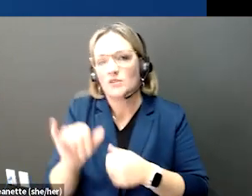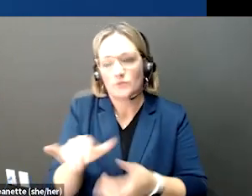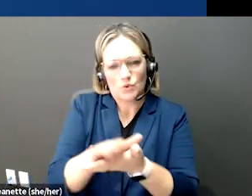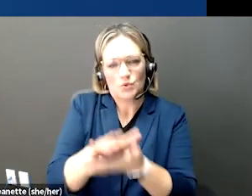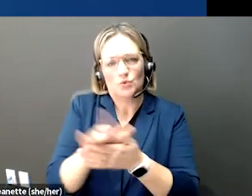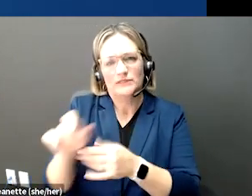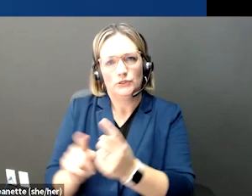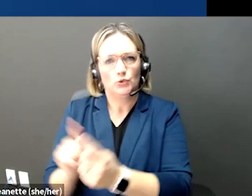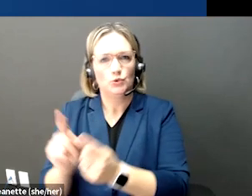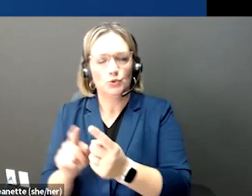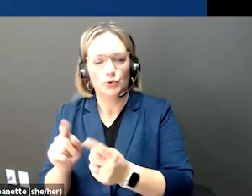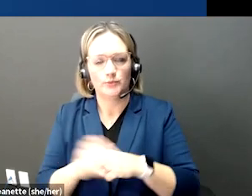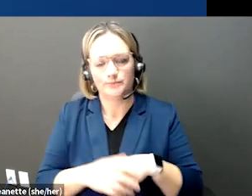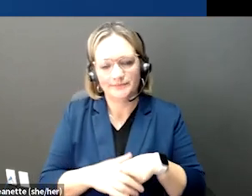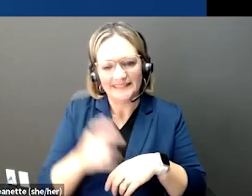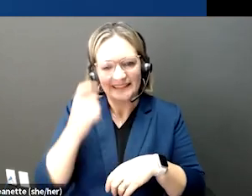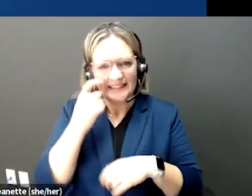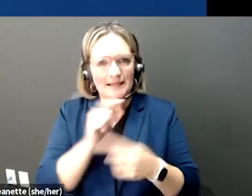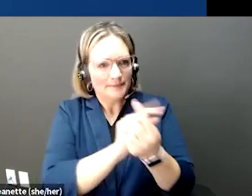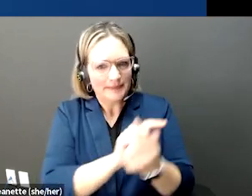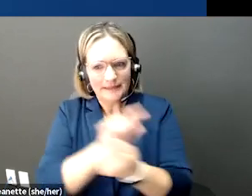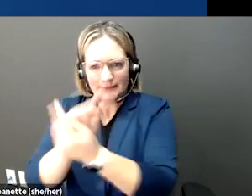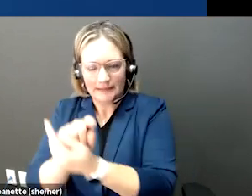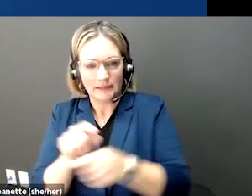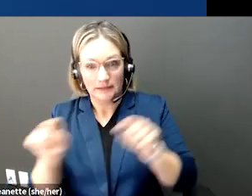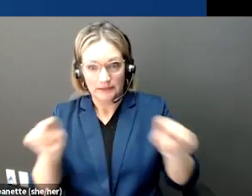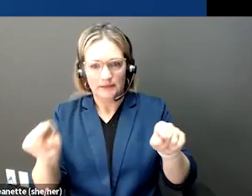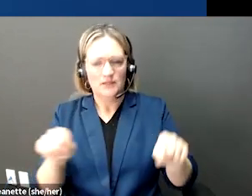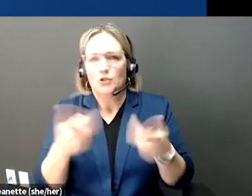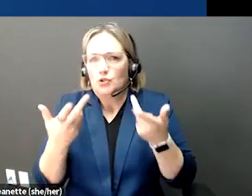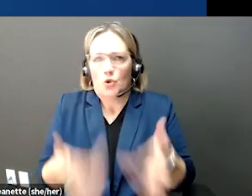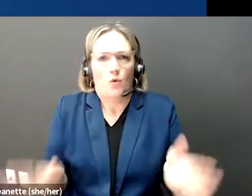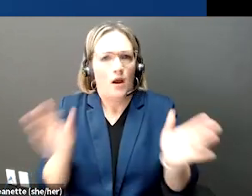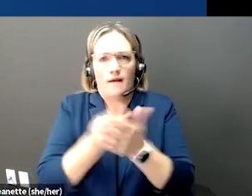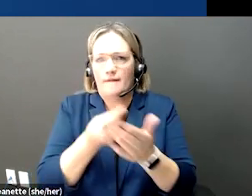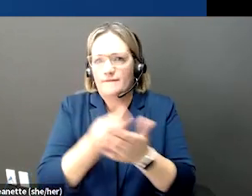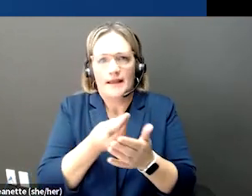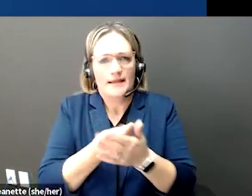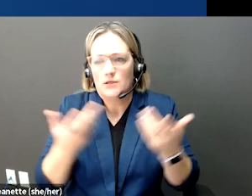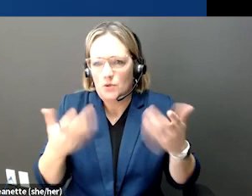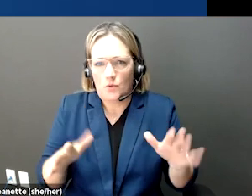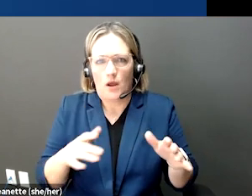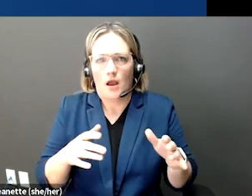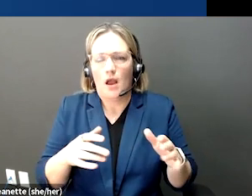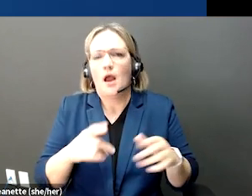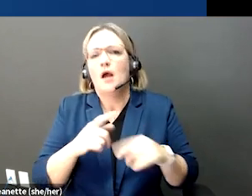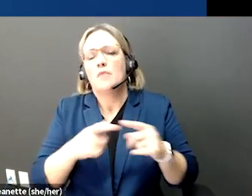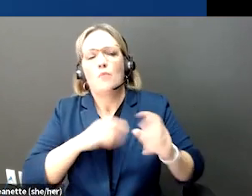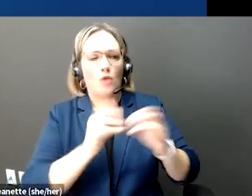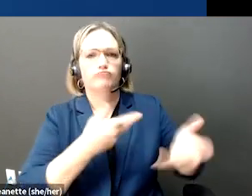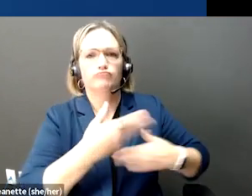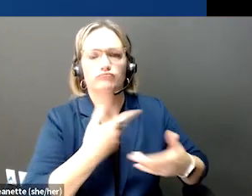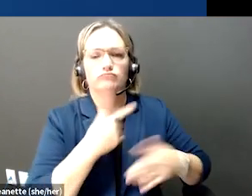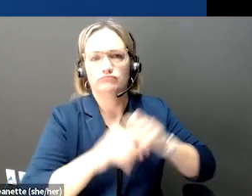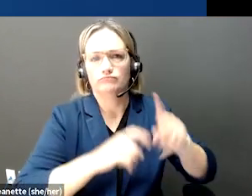of the members I spoke with recently were not requesting funding for the period. Finally, we go through the purposeful project